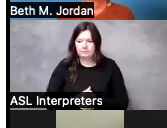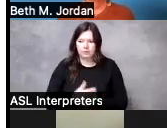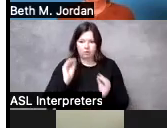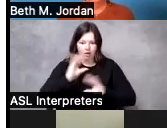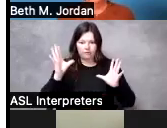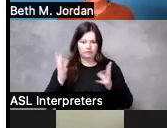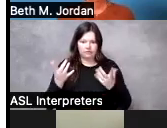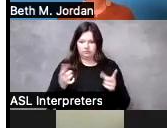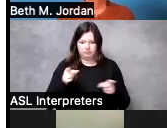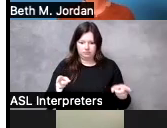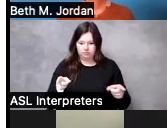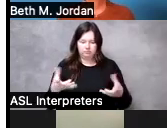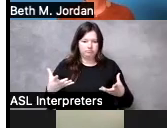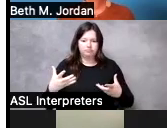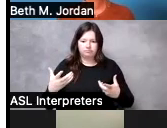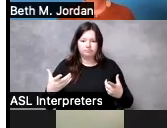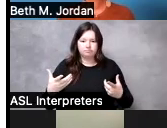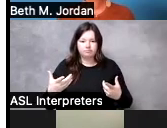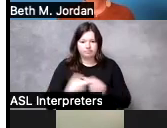Next slide.